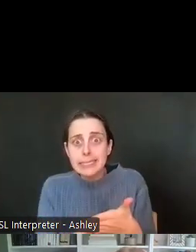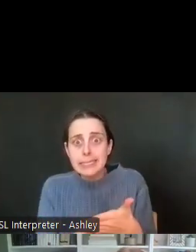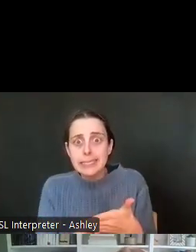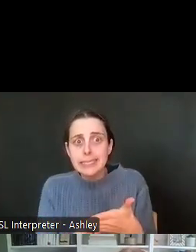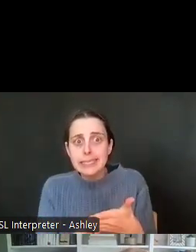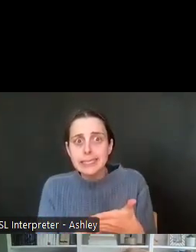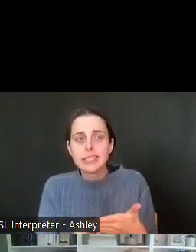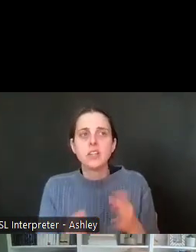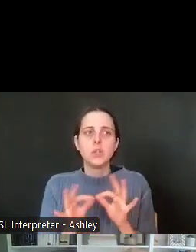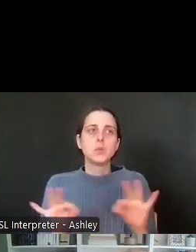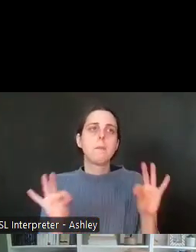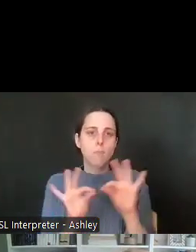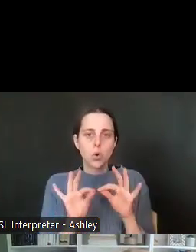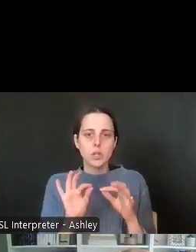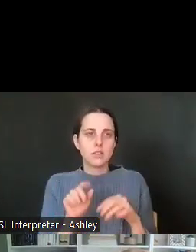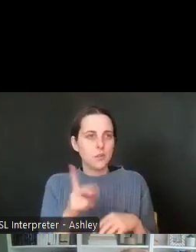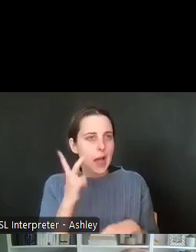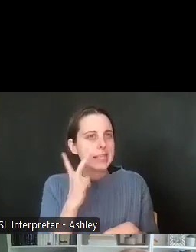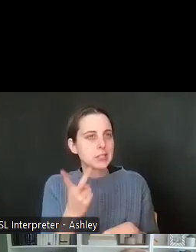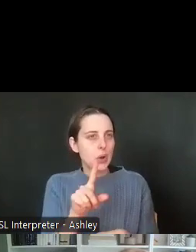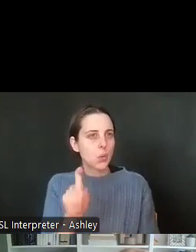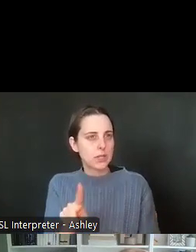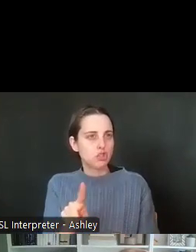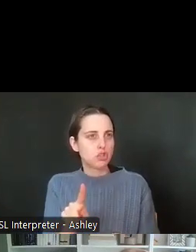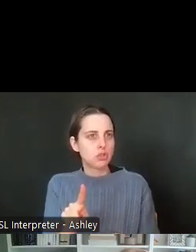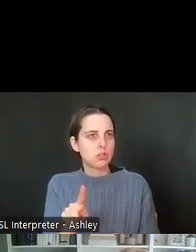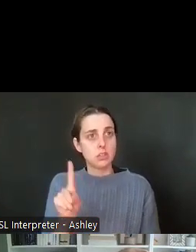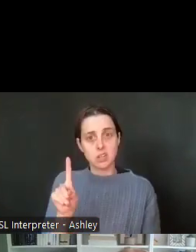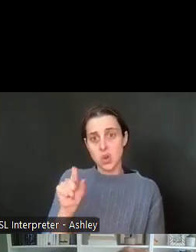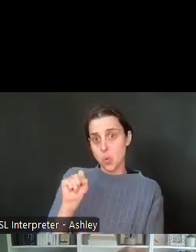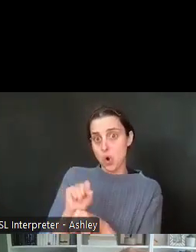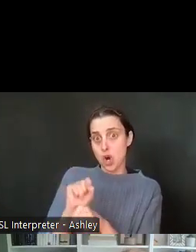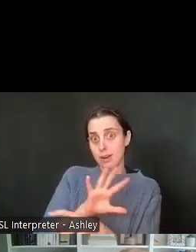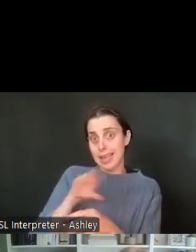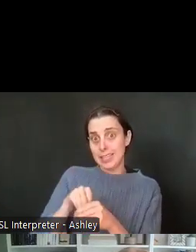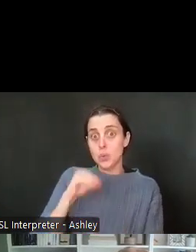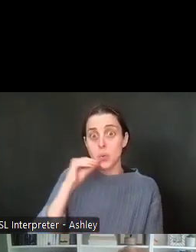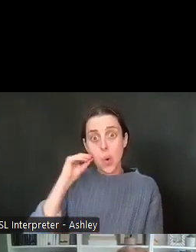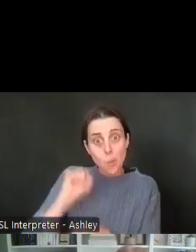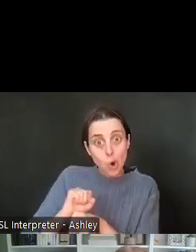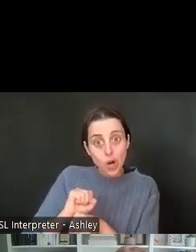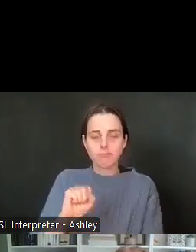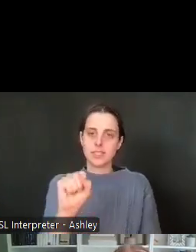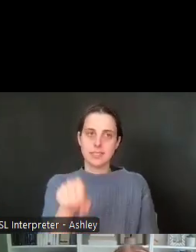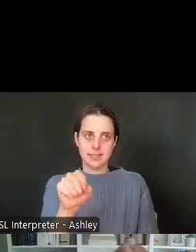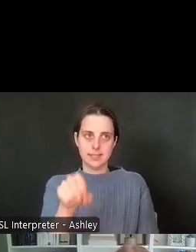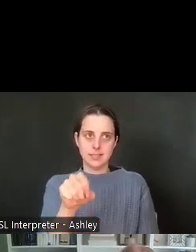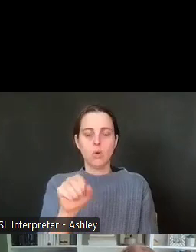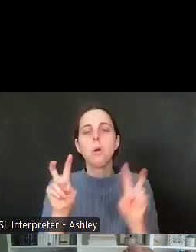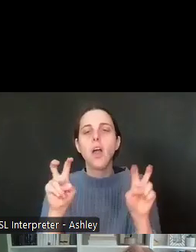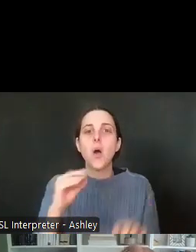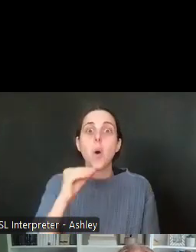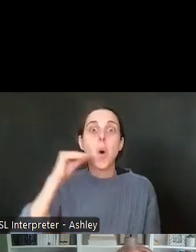you're thinking about work, I just saw the question, great question, Heidi, does work include homework too? Yeah. Because if you're thinking